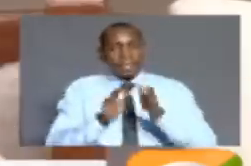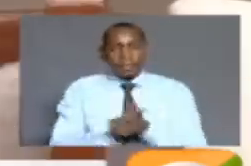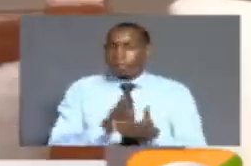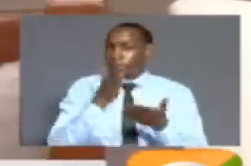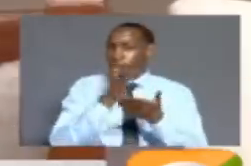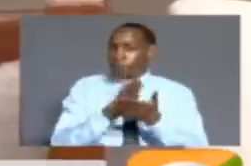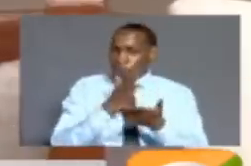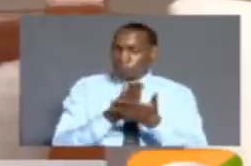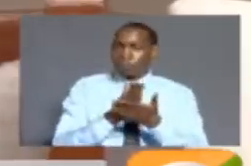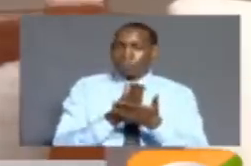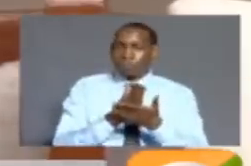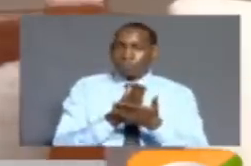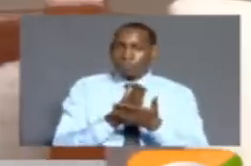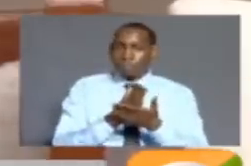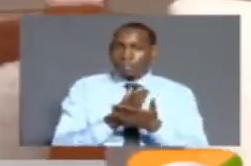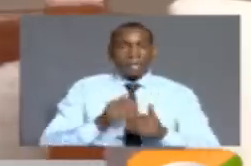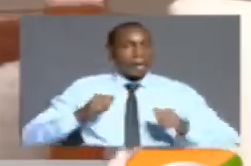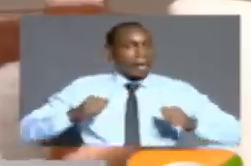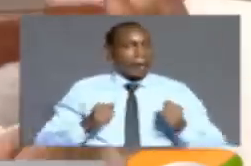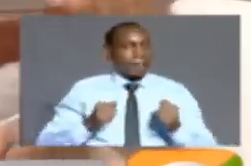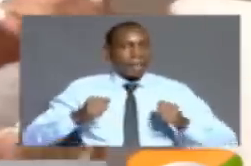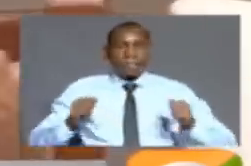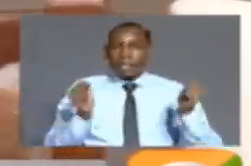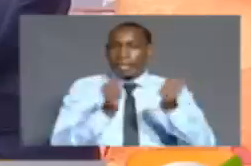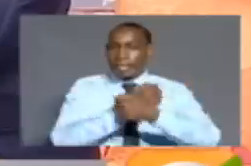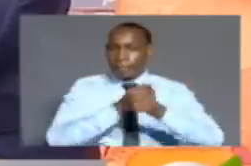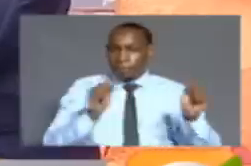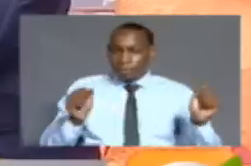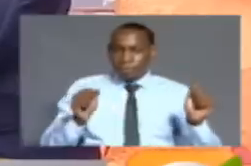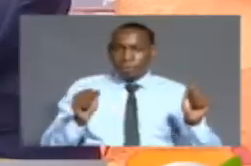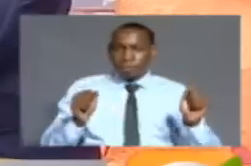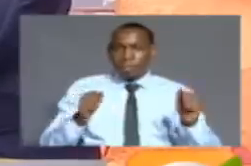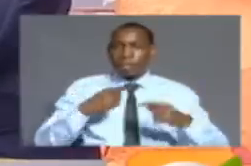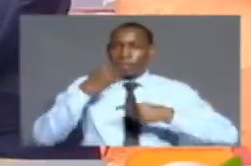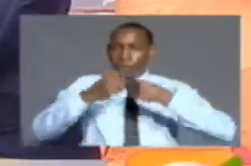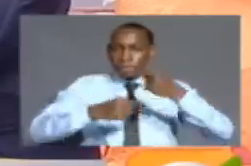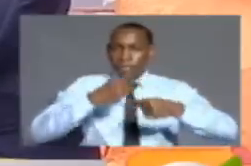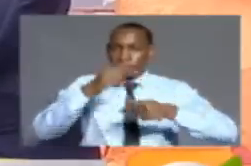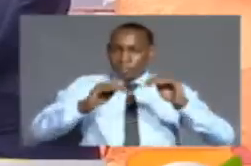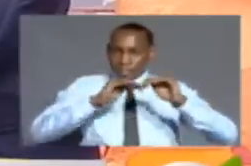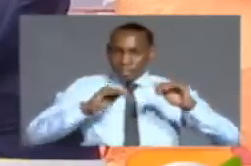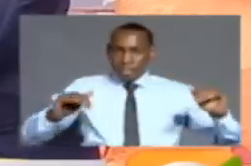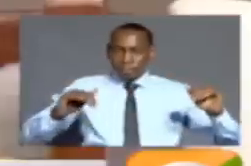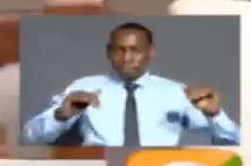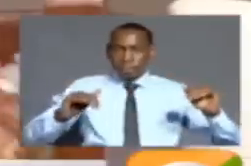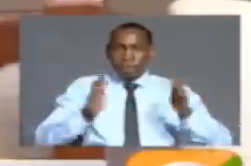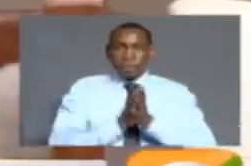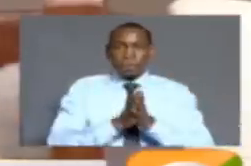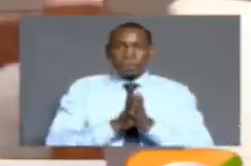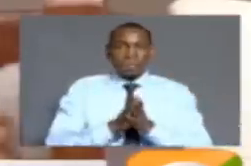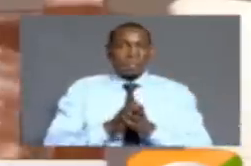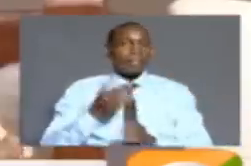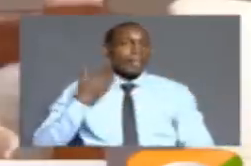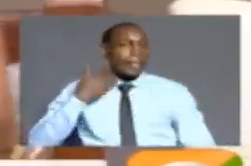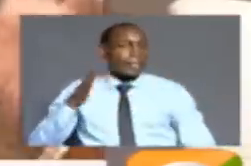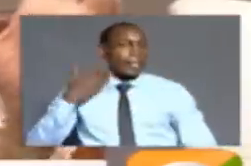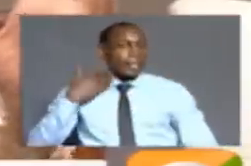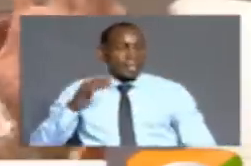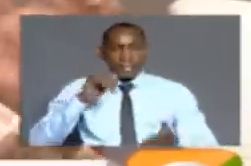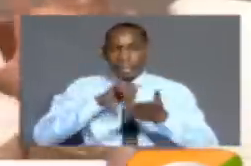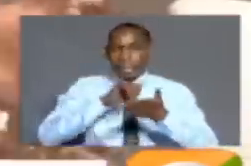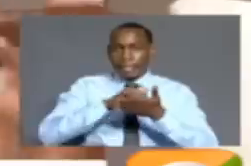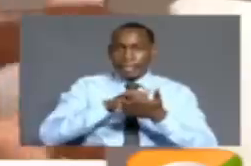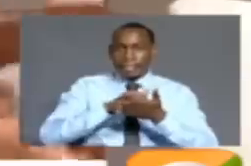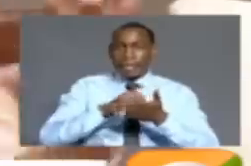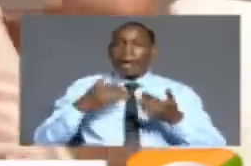obviously you would not be happy. So this has continued to cause divisions, propaganda, hatred. So that is